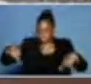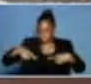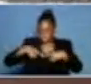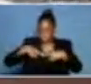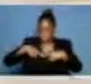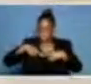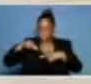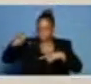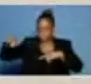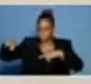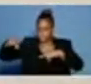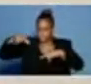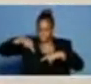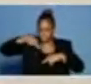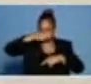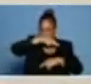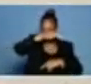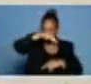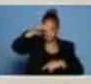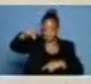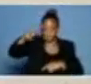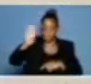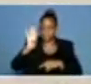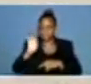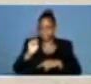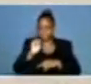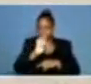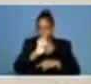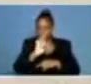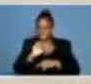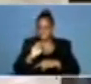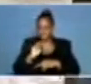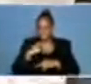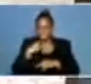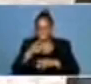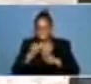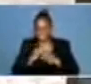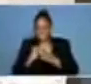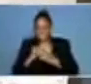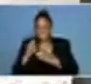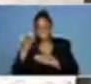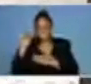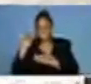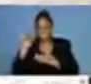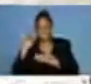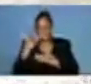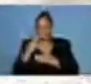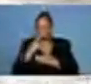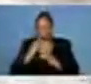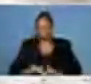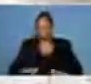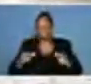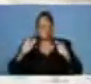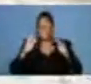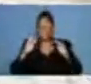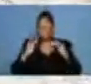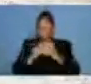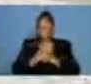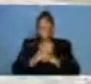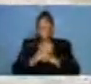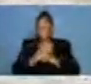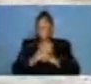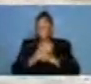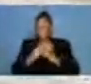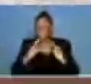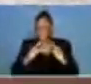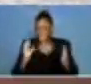everything else have to go. Ford adding that lifting the level of the infield, which has been prone to flooding in the past, one of the key points of focus. The infield's already